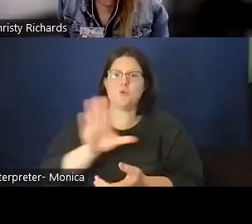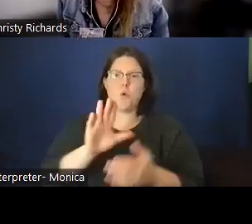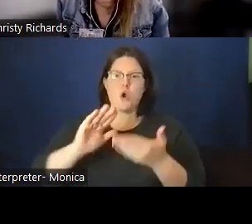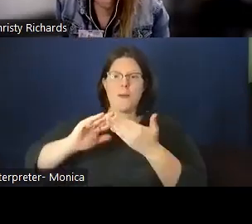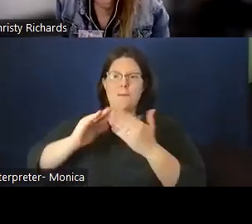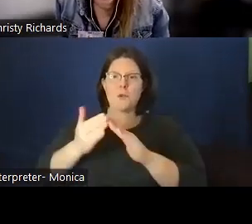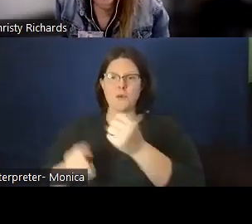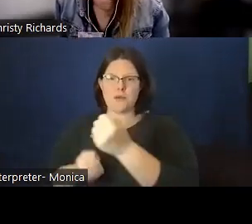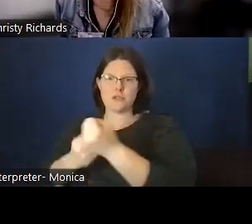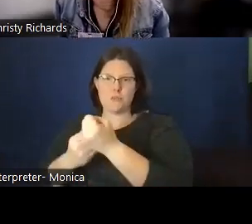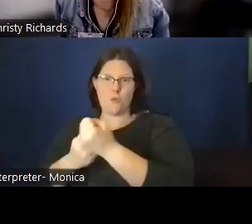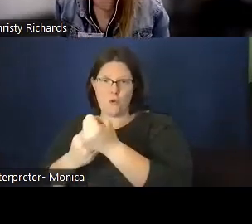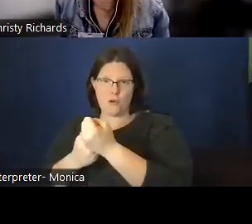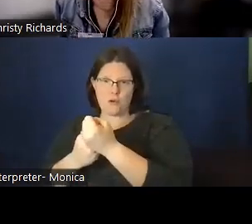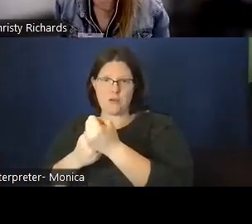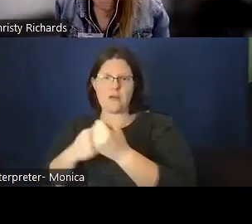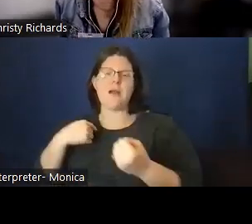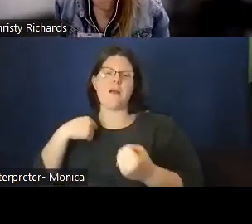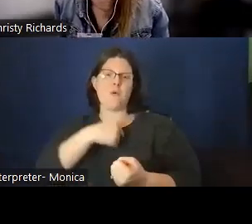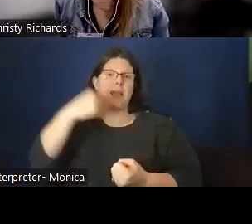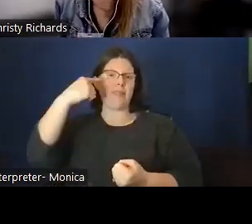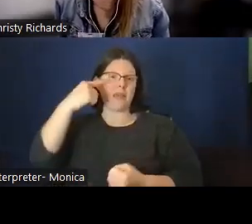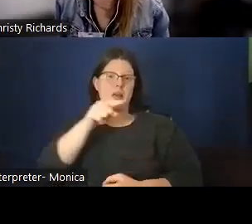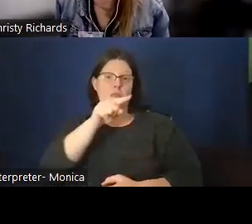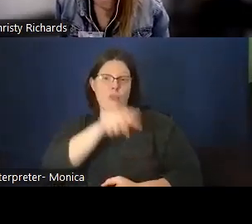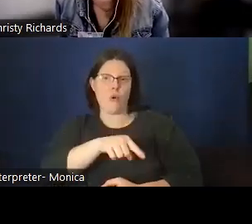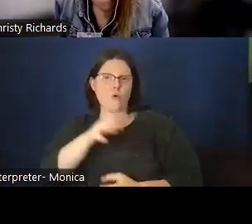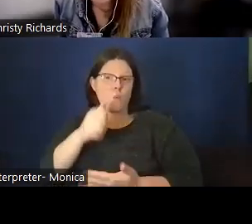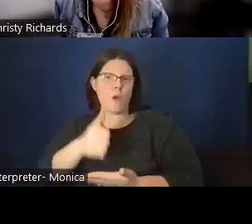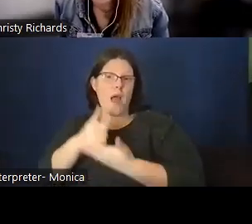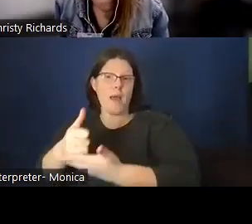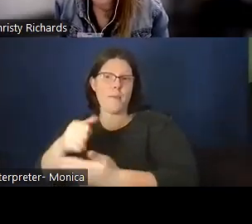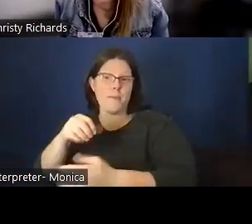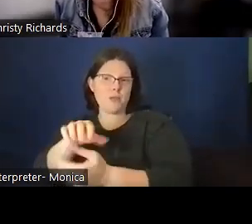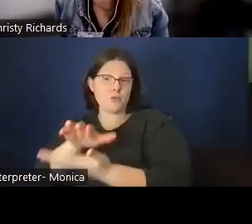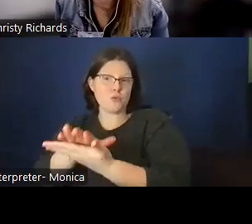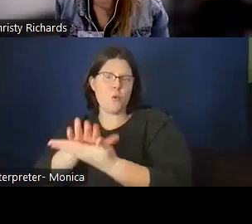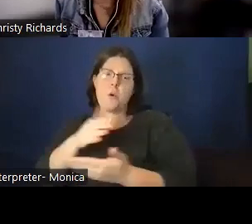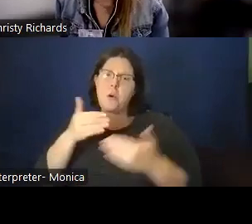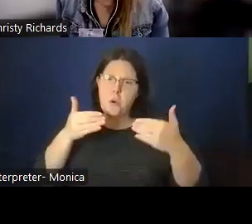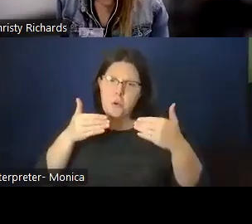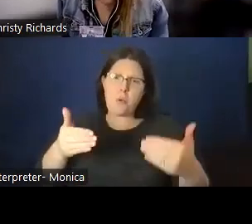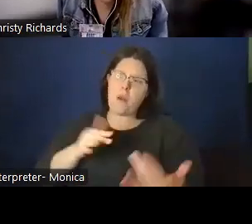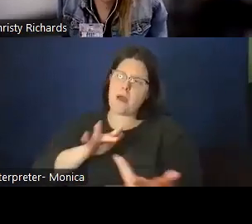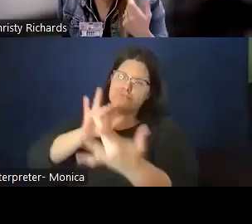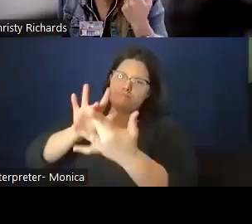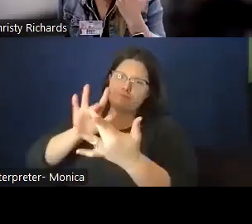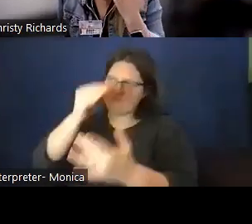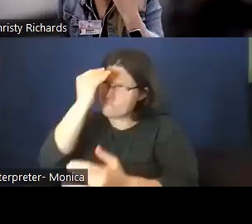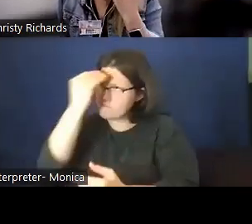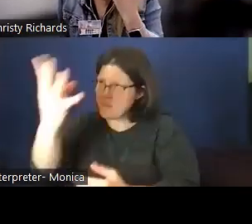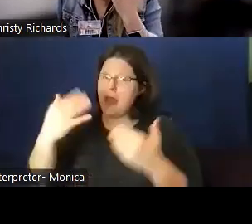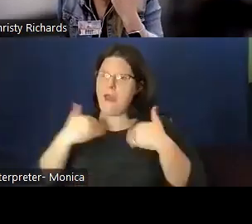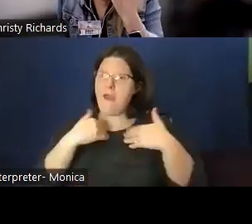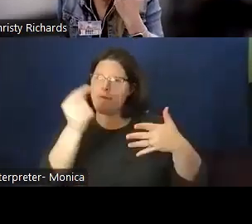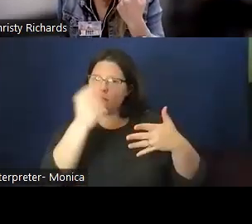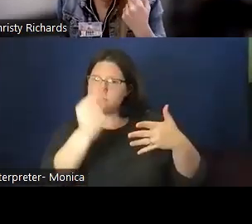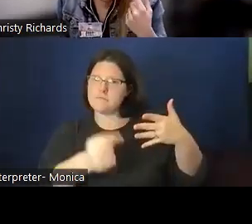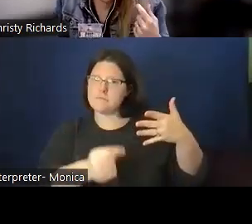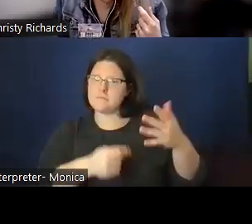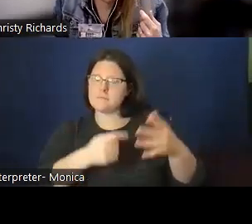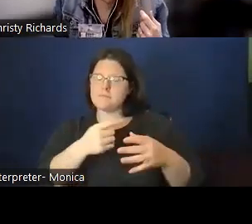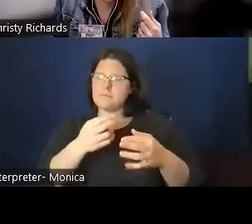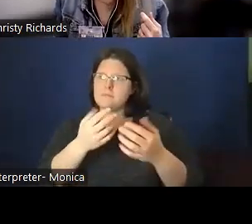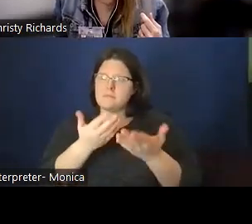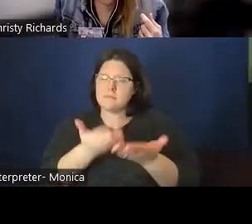with this. If you think that these types of things would be helpful in your school district, don't hesitate to reach out and speak to